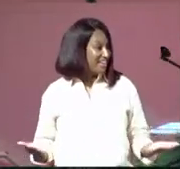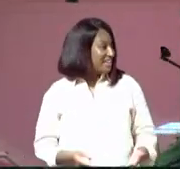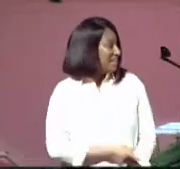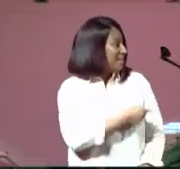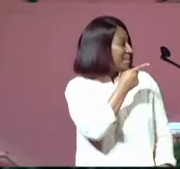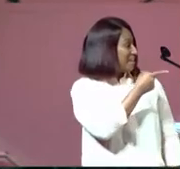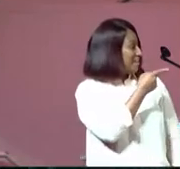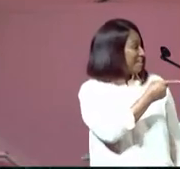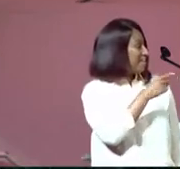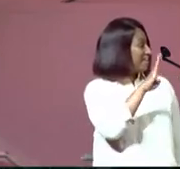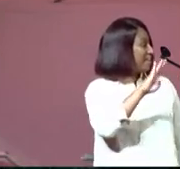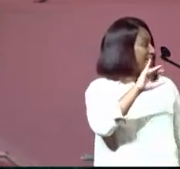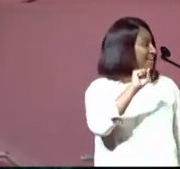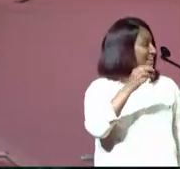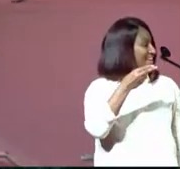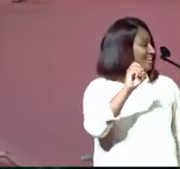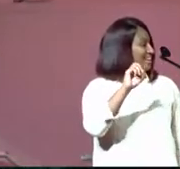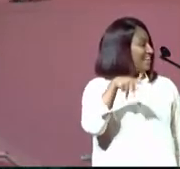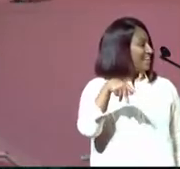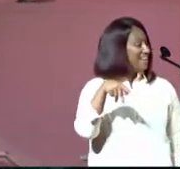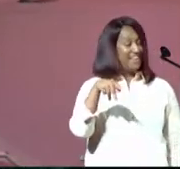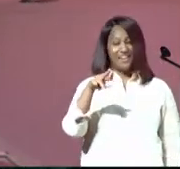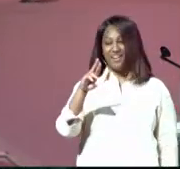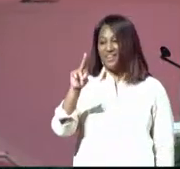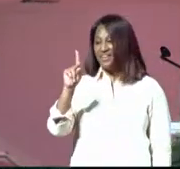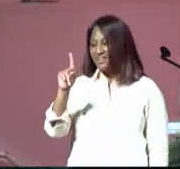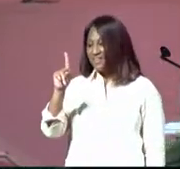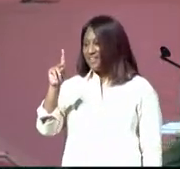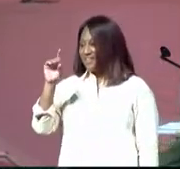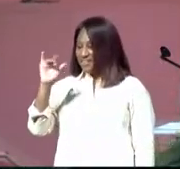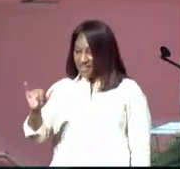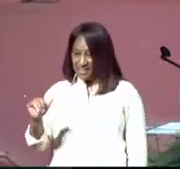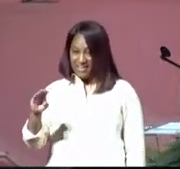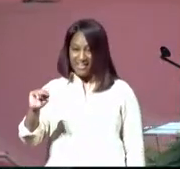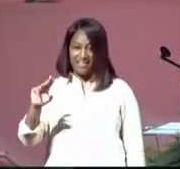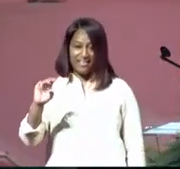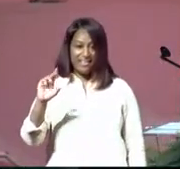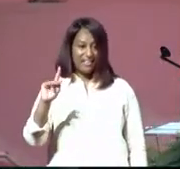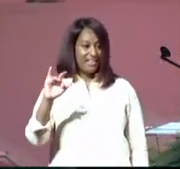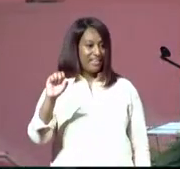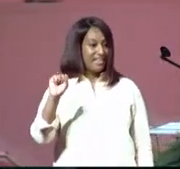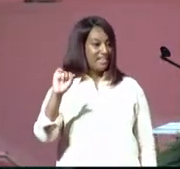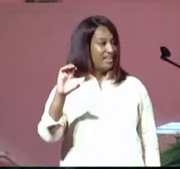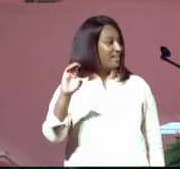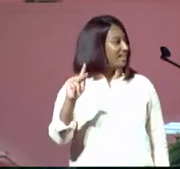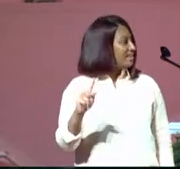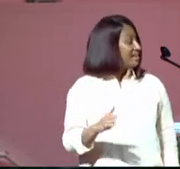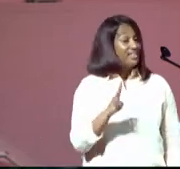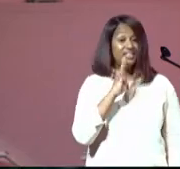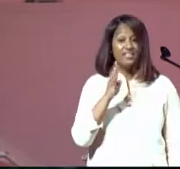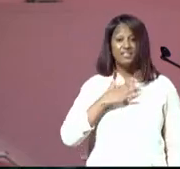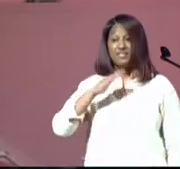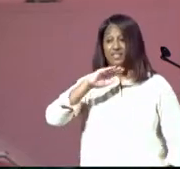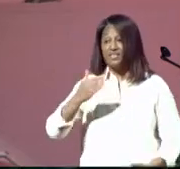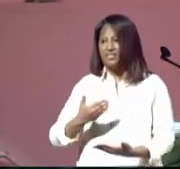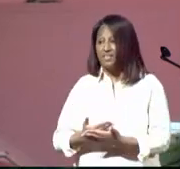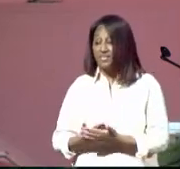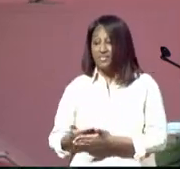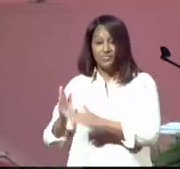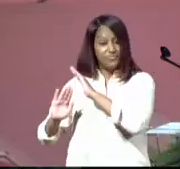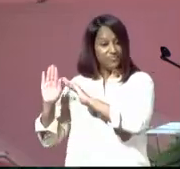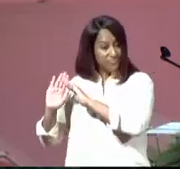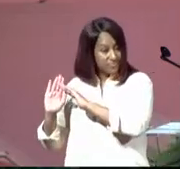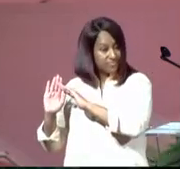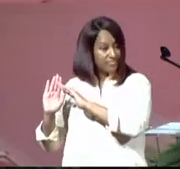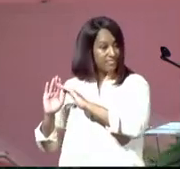McKissick. Bishop Rudy McKissick. Man, I was talking to Abani a few days ago, and she